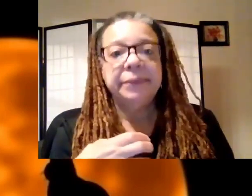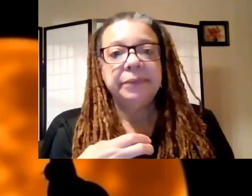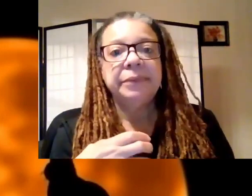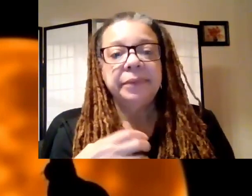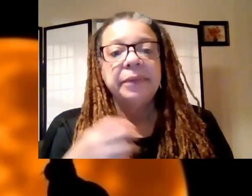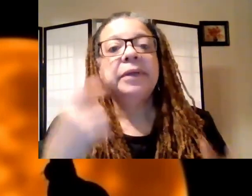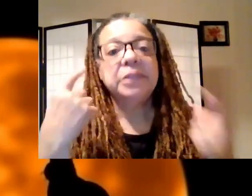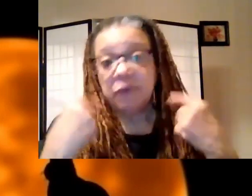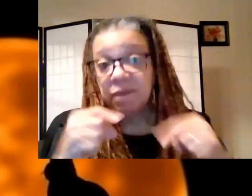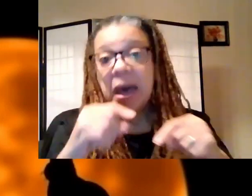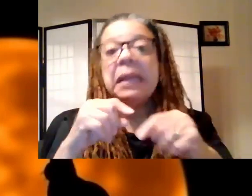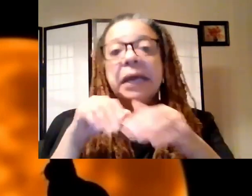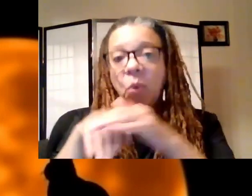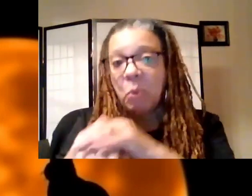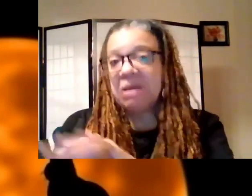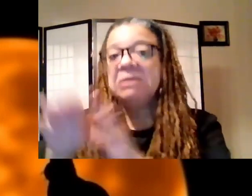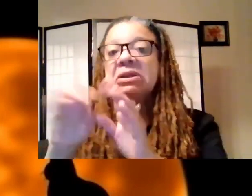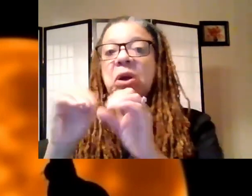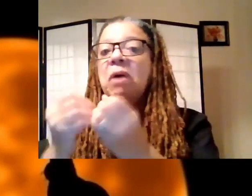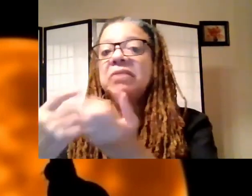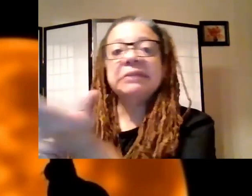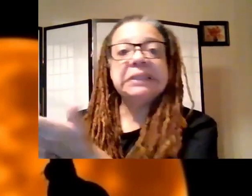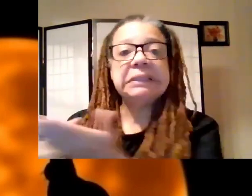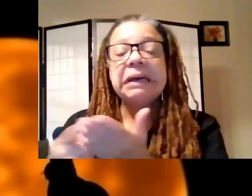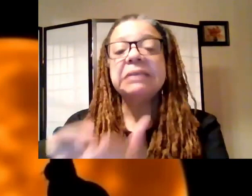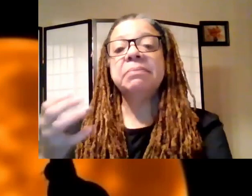to talk to me about my complaint,